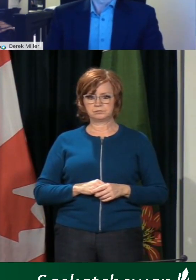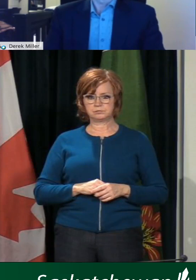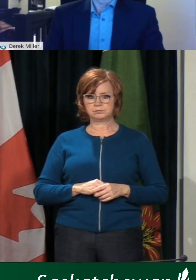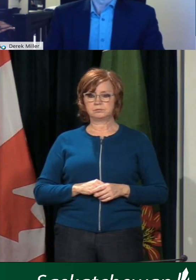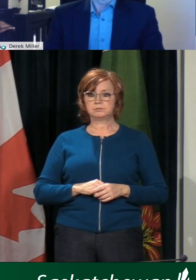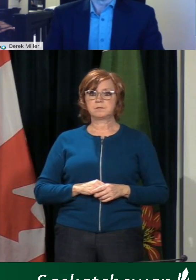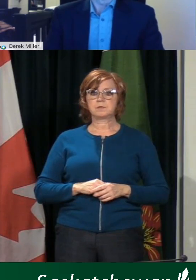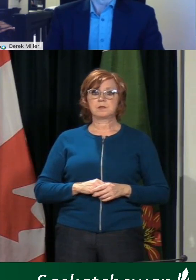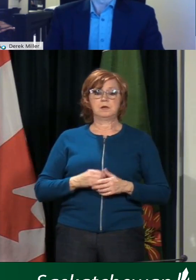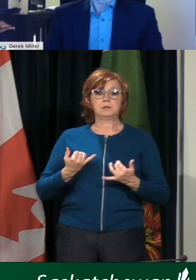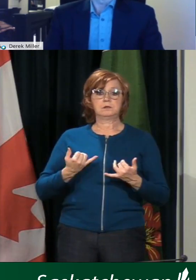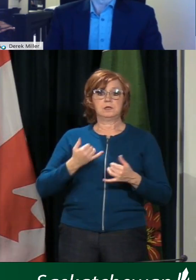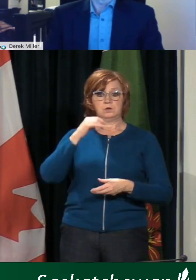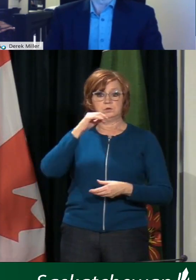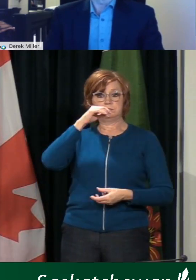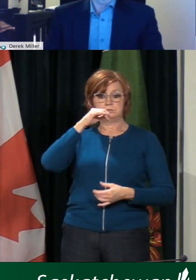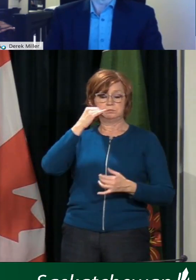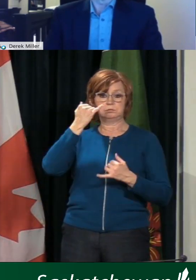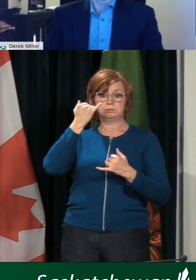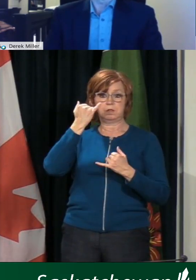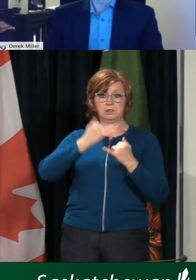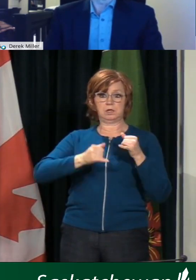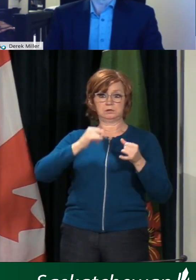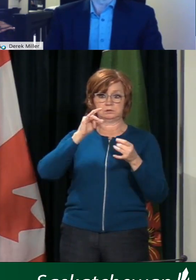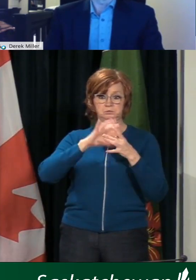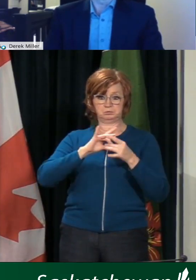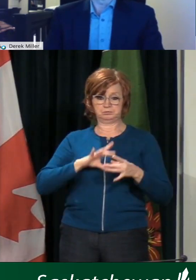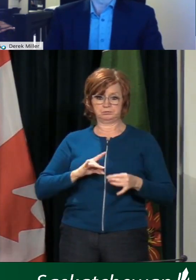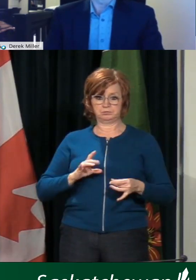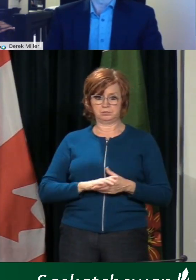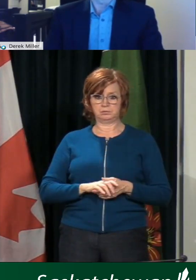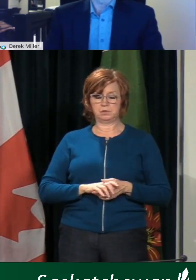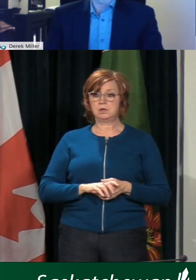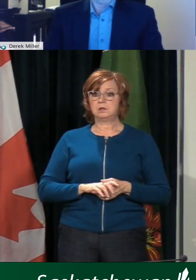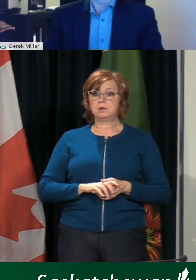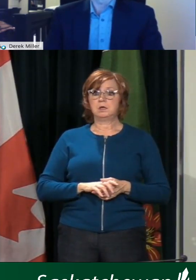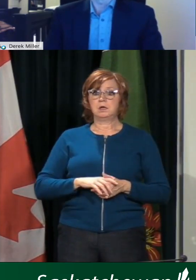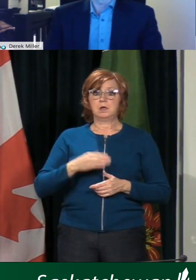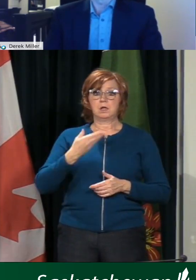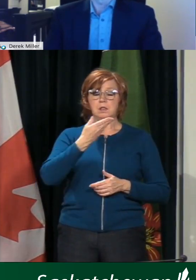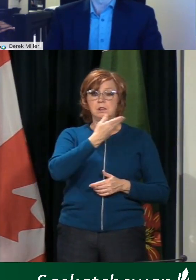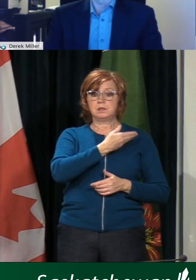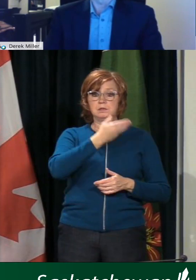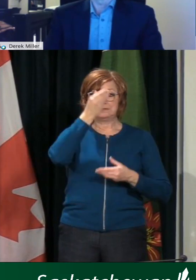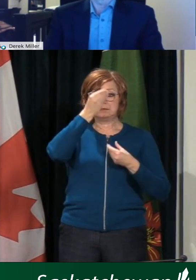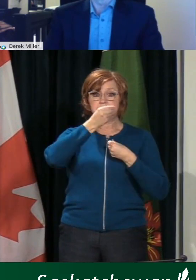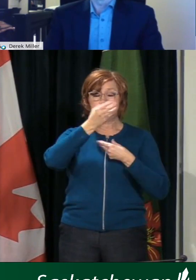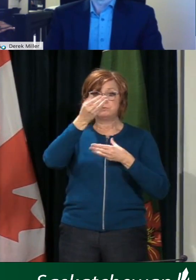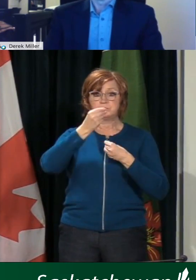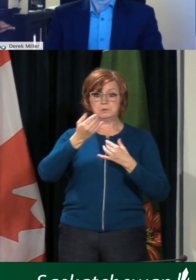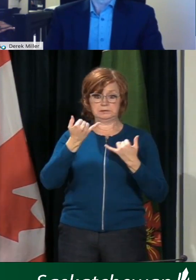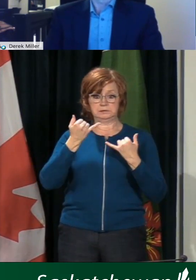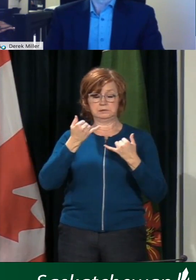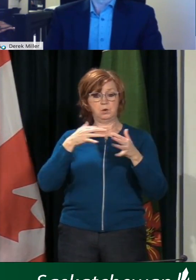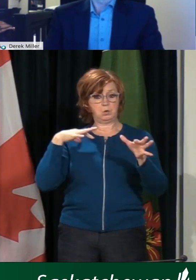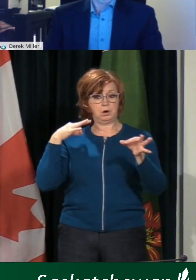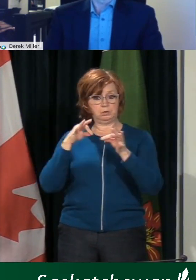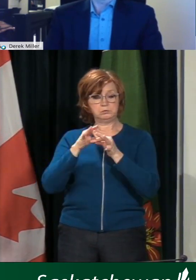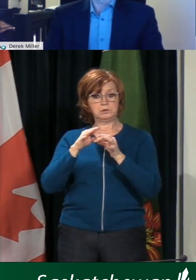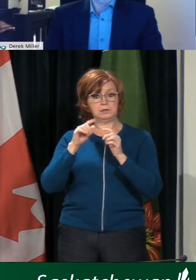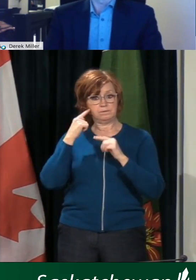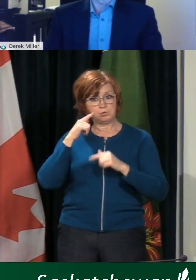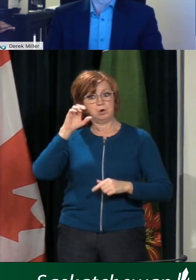In summary, I would just like to say that the updated modeling information that's provided, it provides good insight into